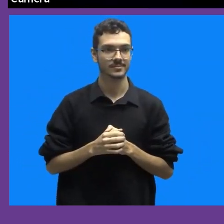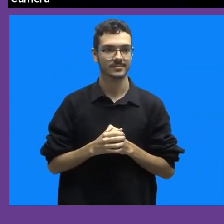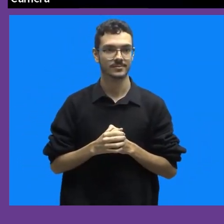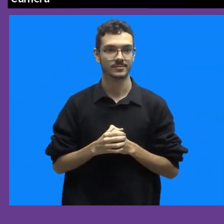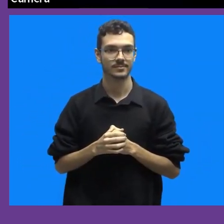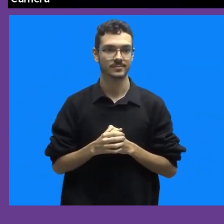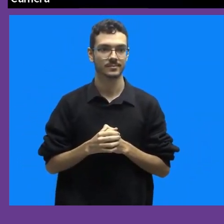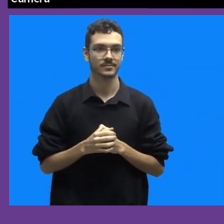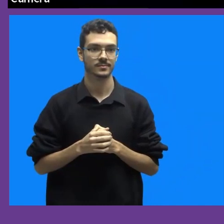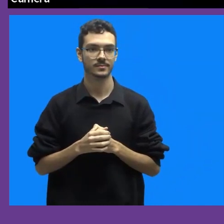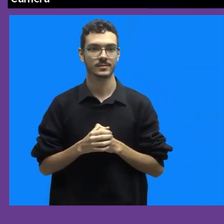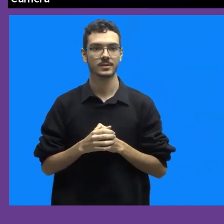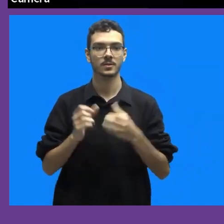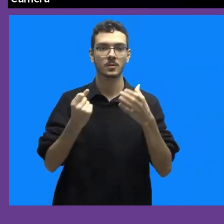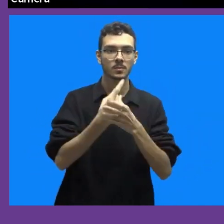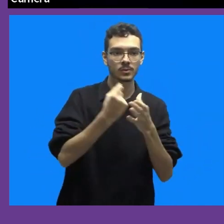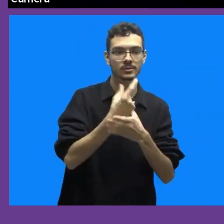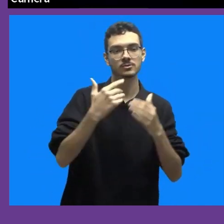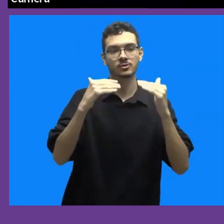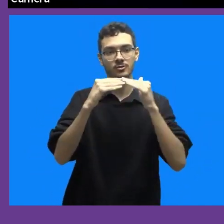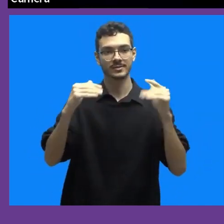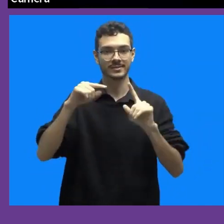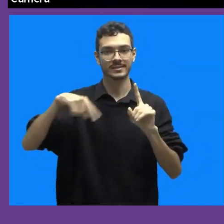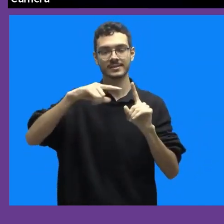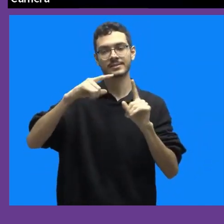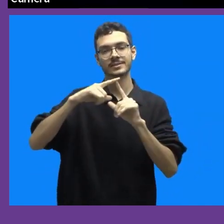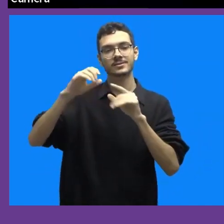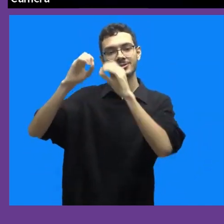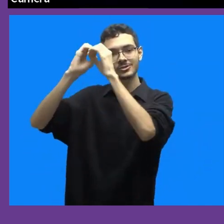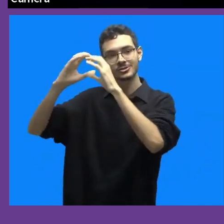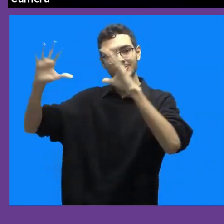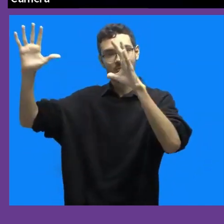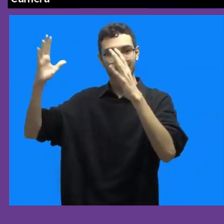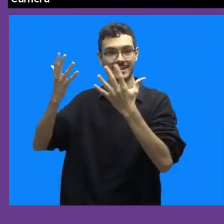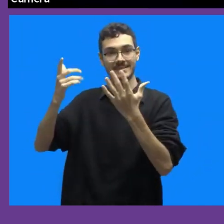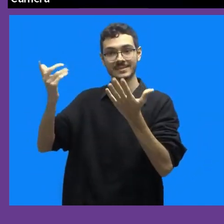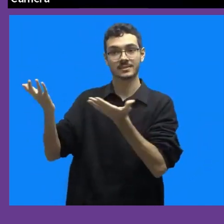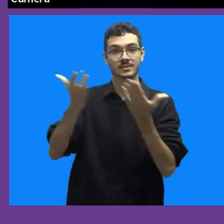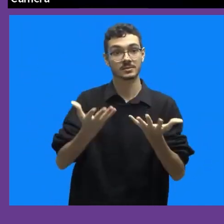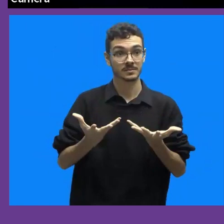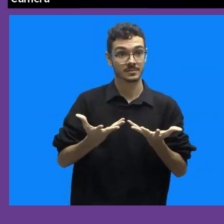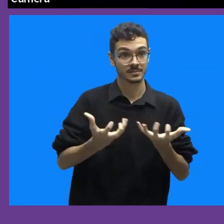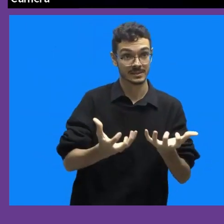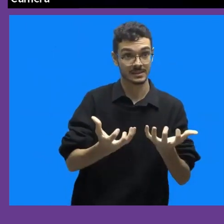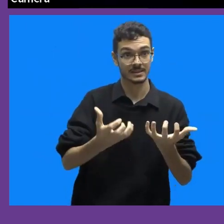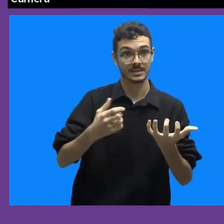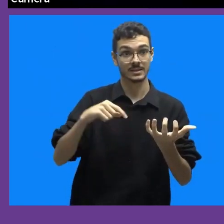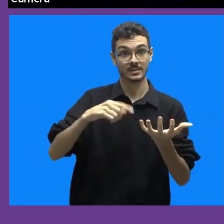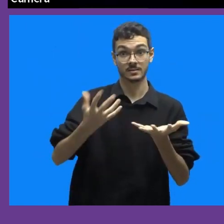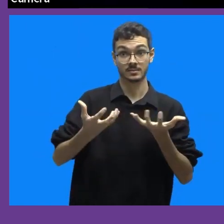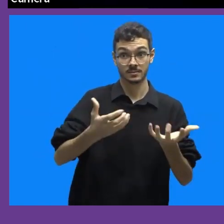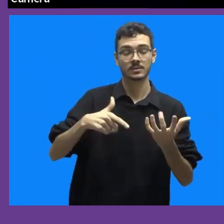is challenging, especially in an holistic manner where everybody is taking part of the